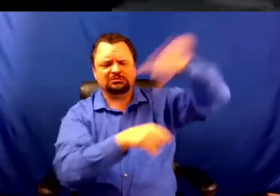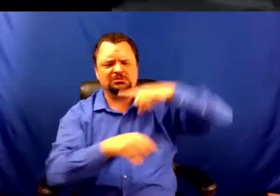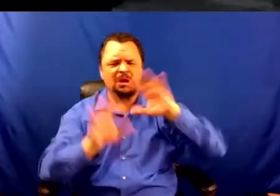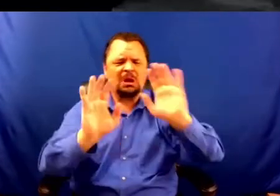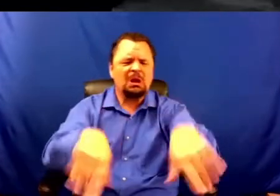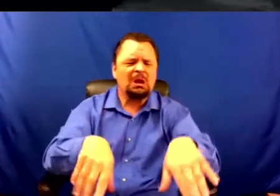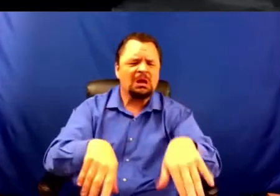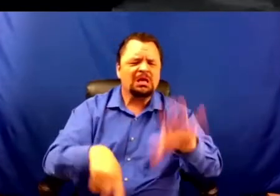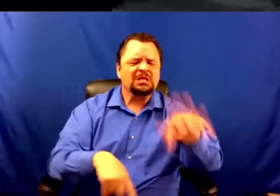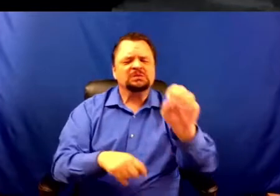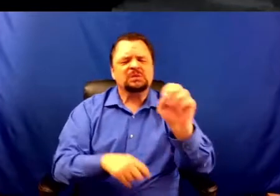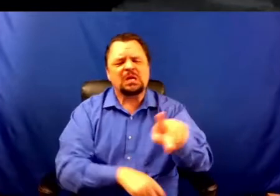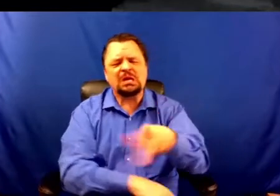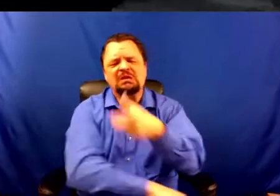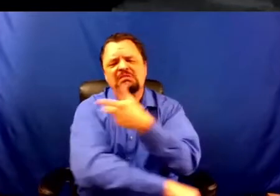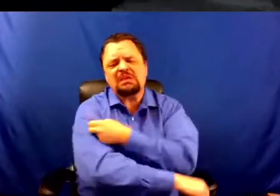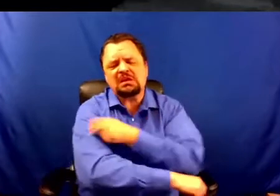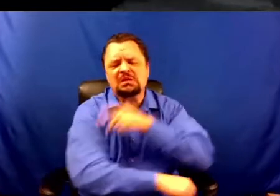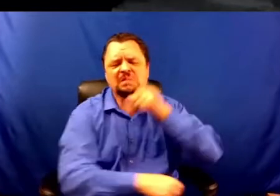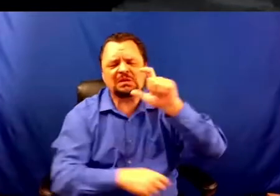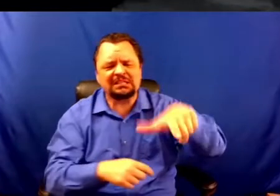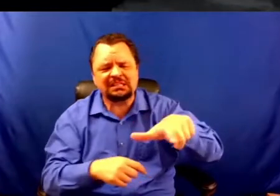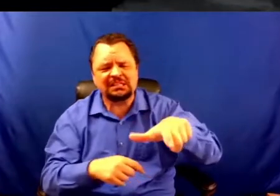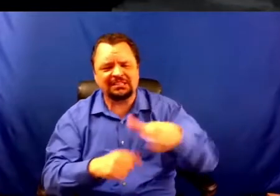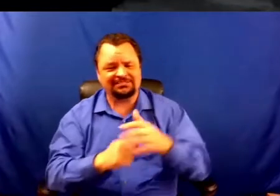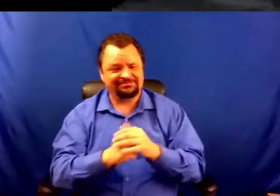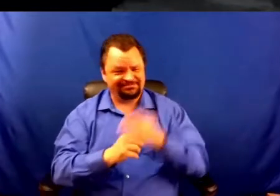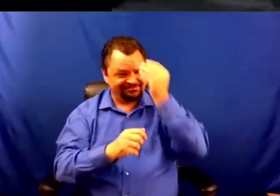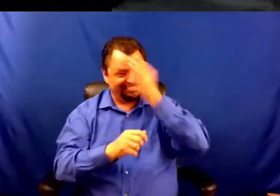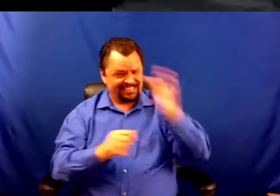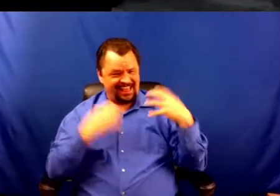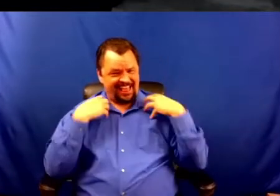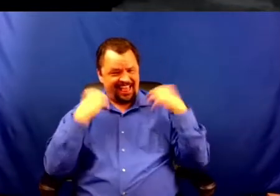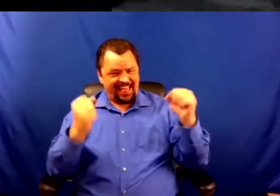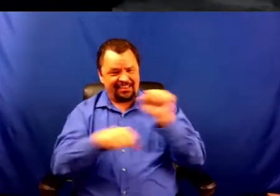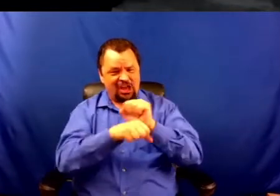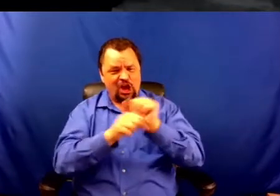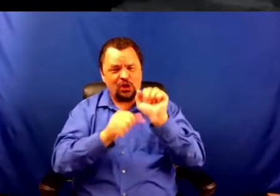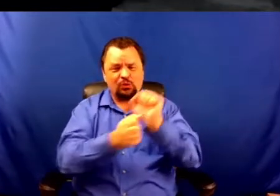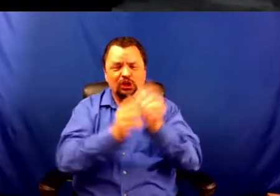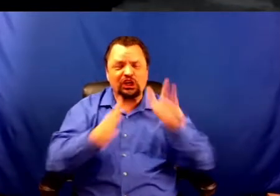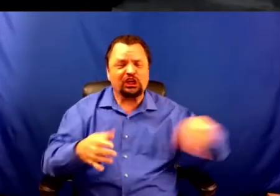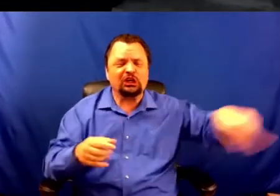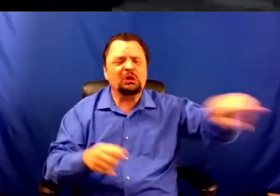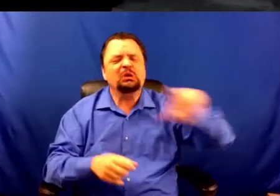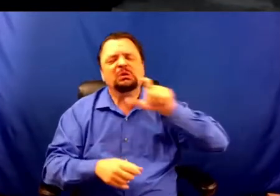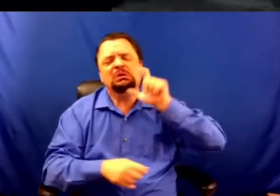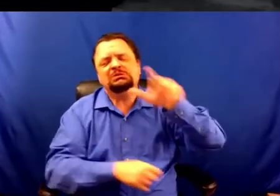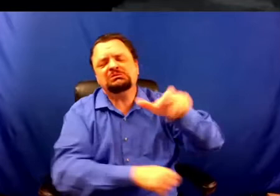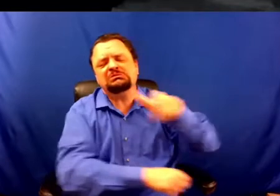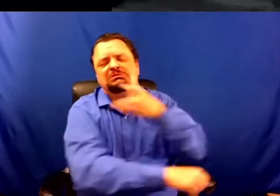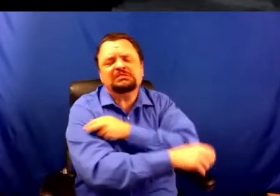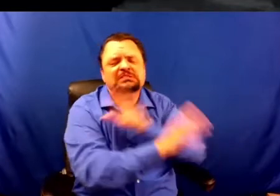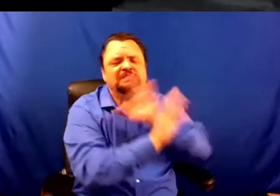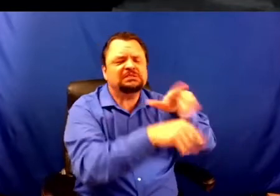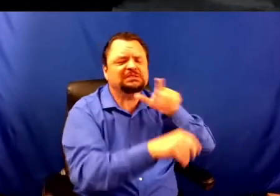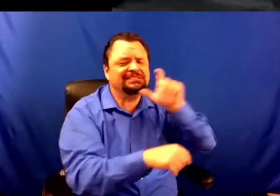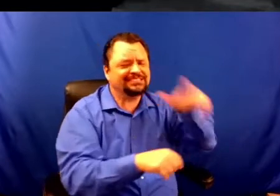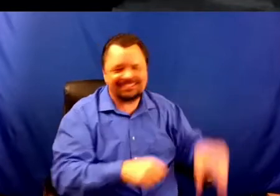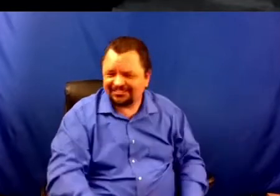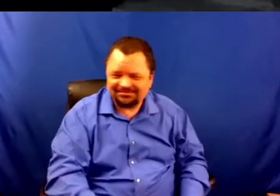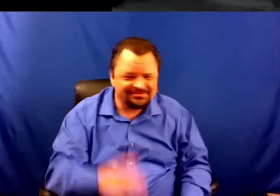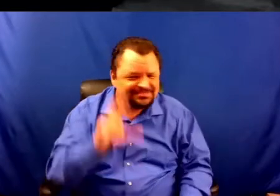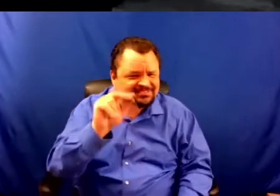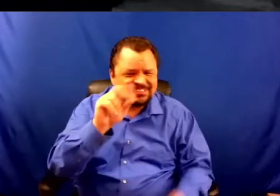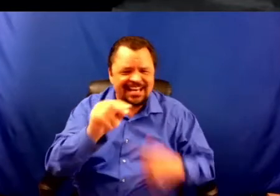healthcare workers of all people shouldn't be vaccinated, or it's okay if they're not vaccinated, is against the facts and the data. And this is,